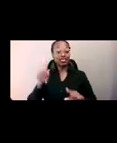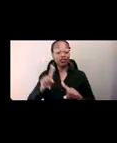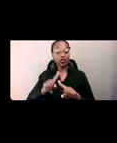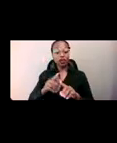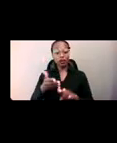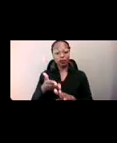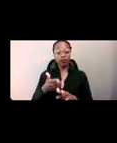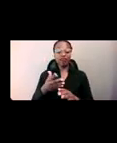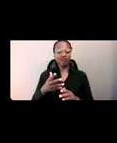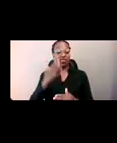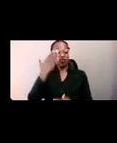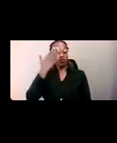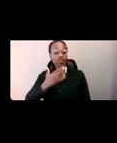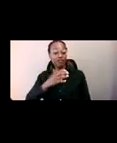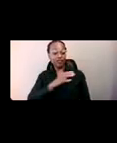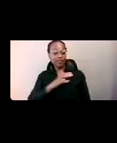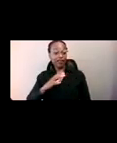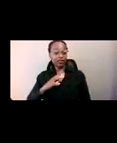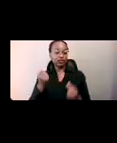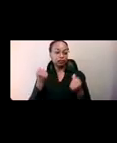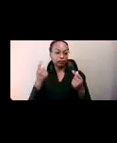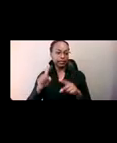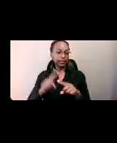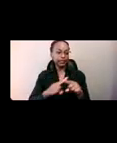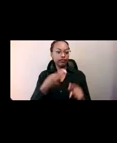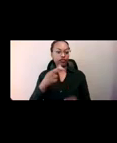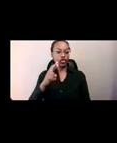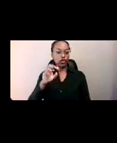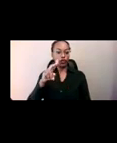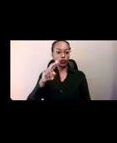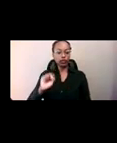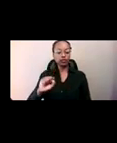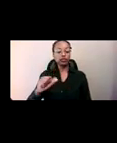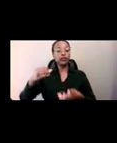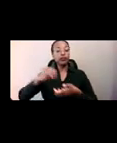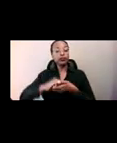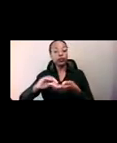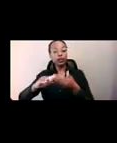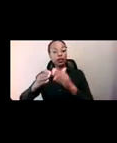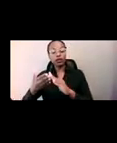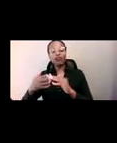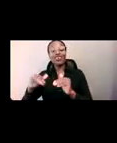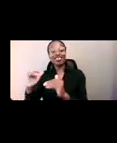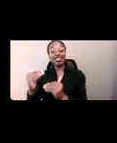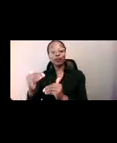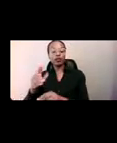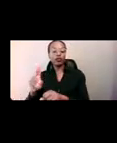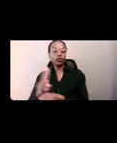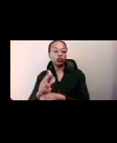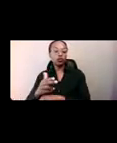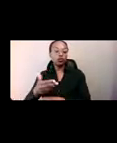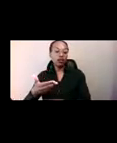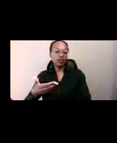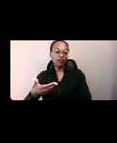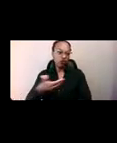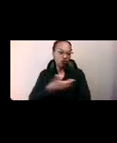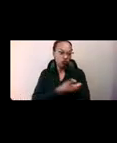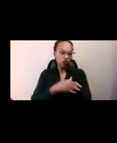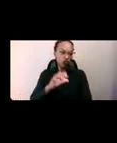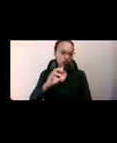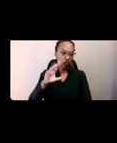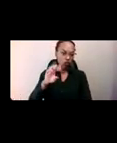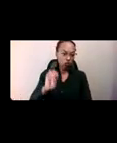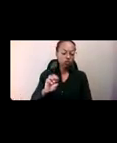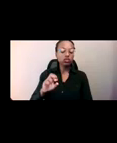we have organized with community partners on everything from limits to use of force, improving public access to body-worn